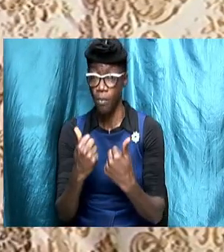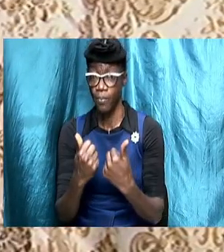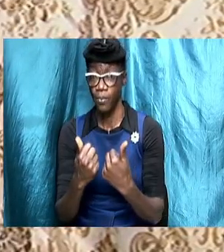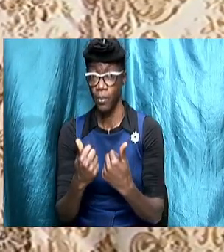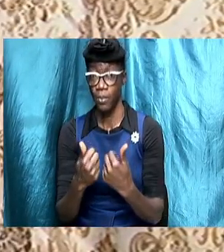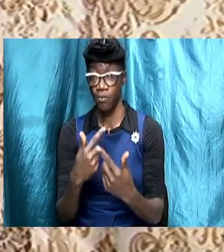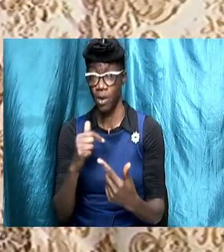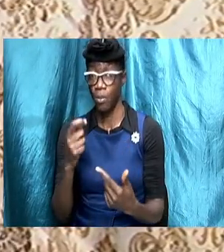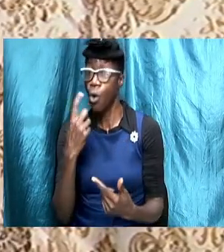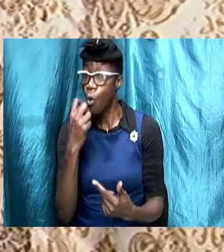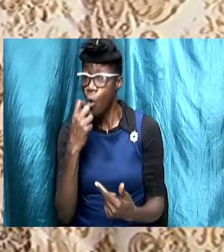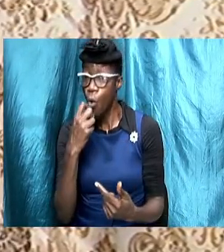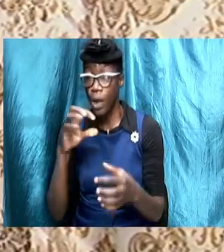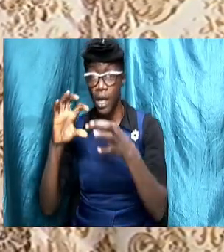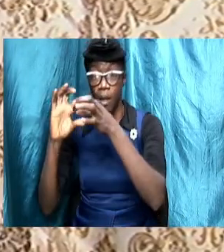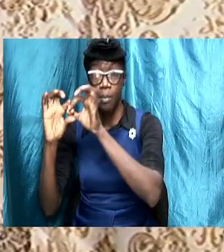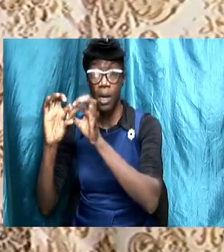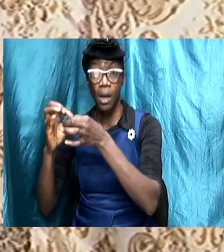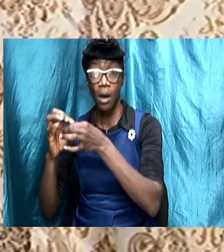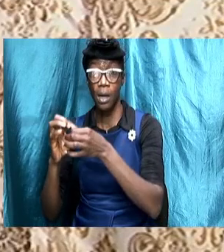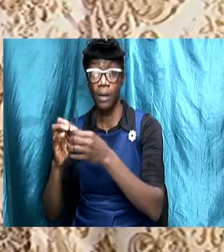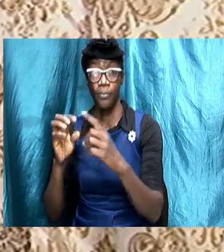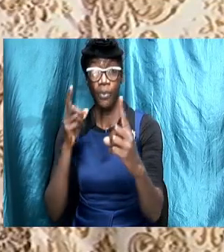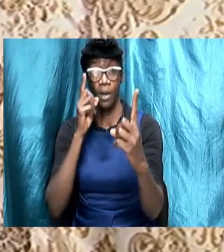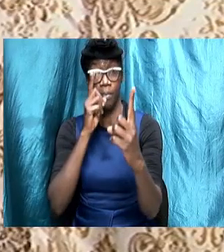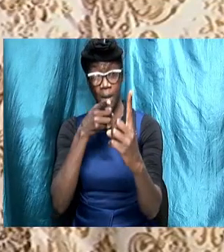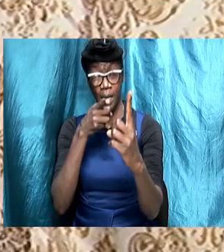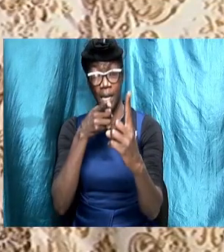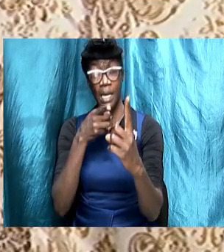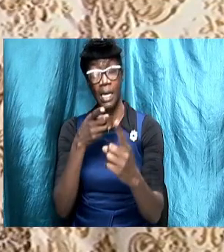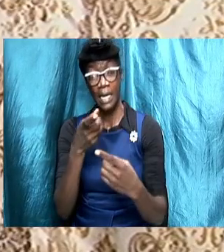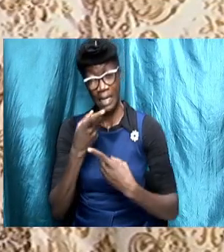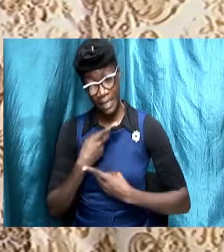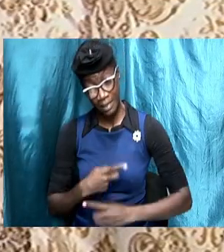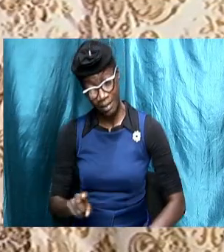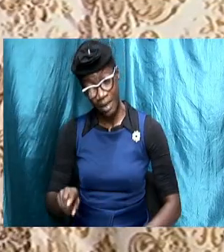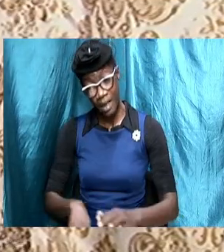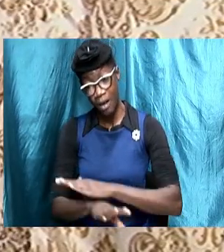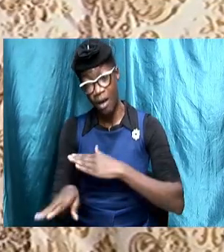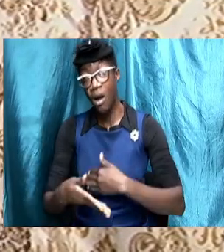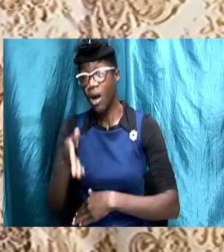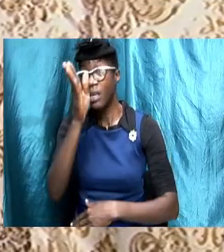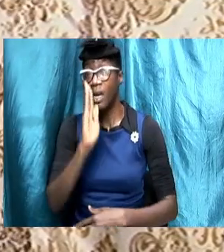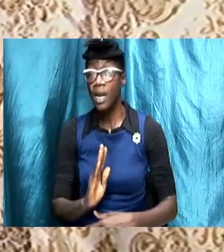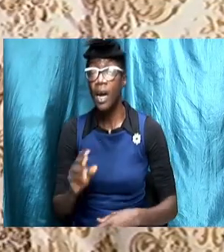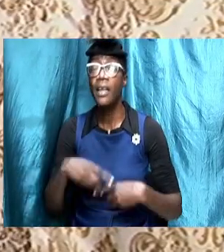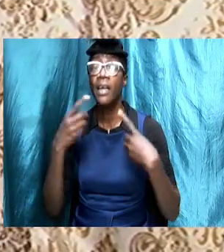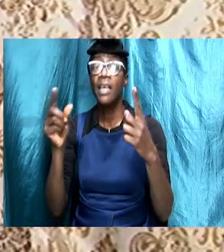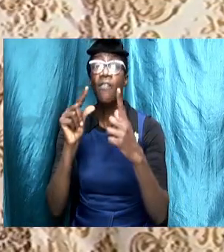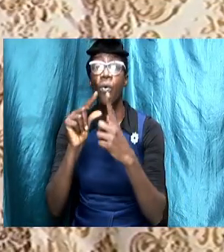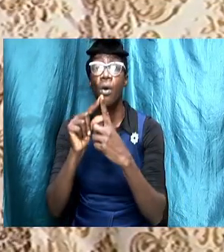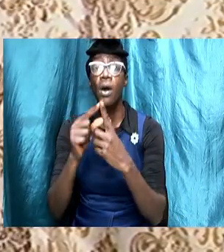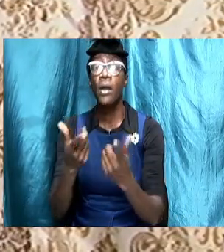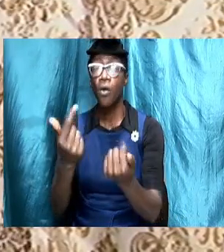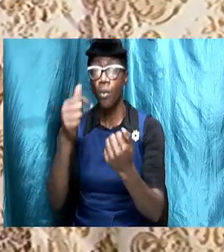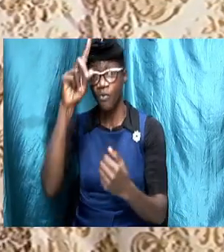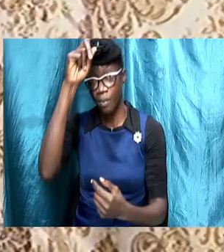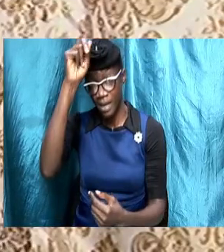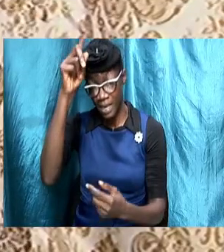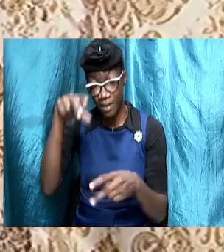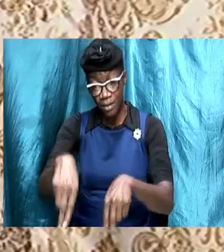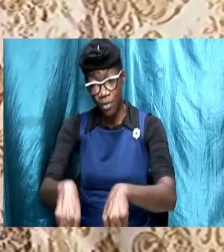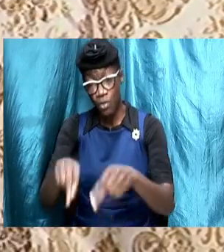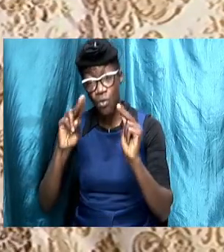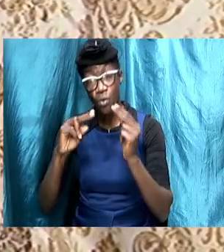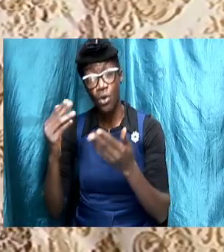Amen. So it's my desire tonight, under God, that we might give a word that comes directly from his throne, that somebody